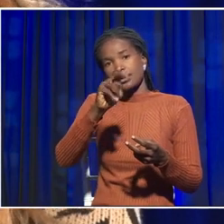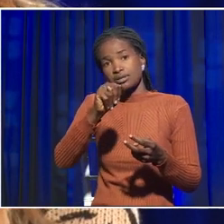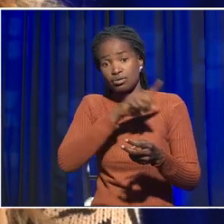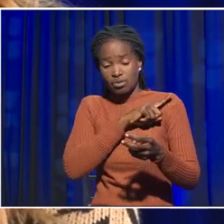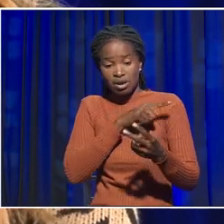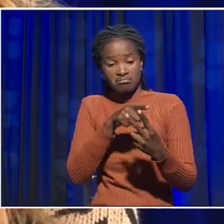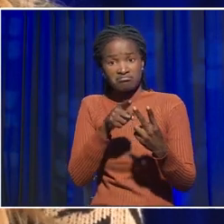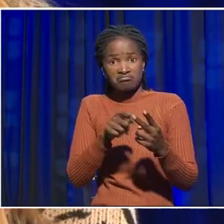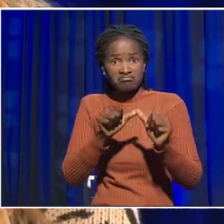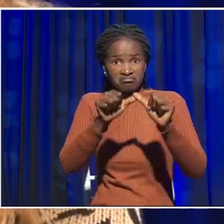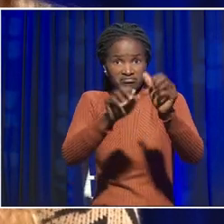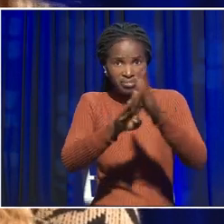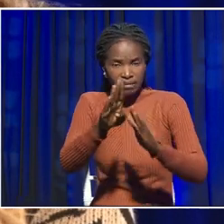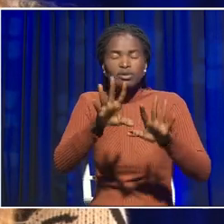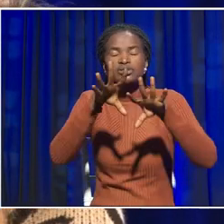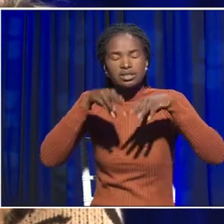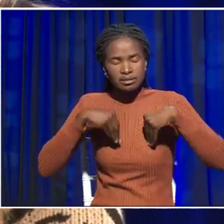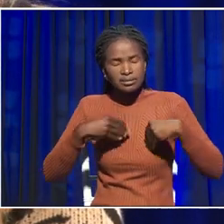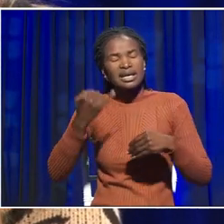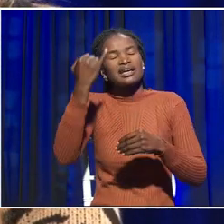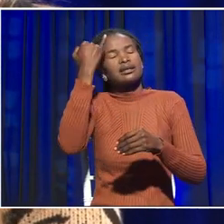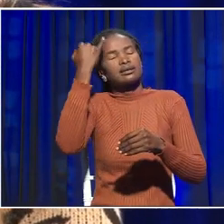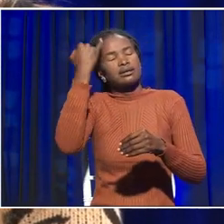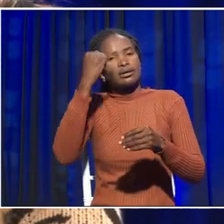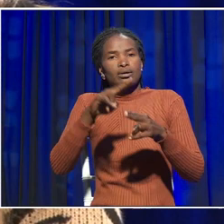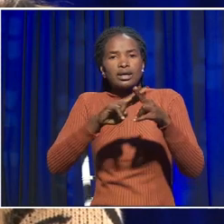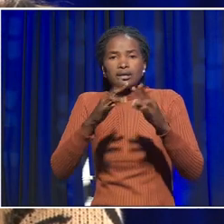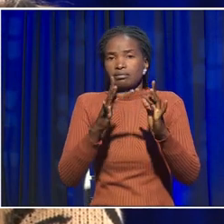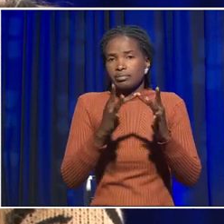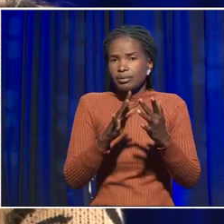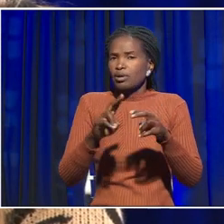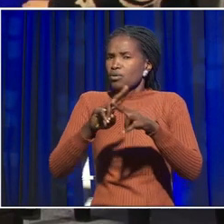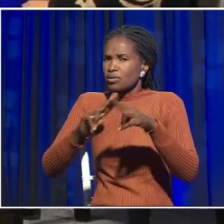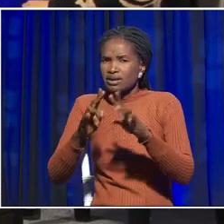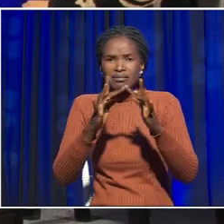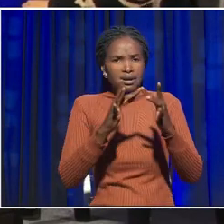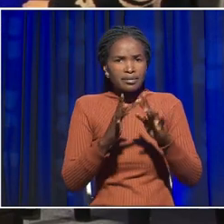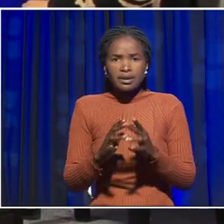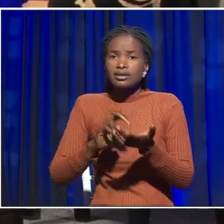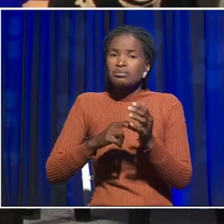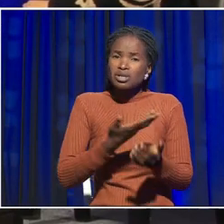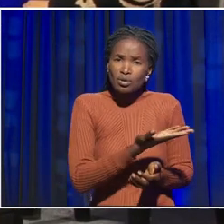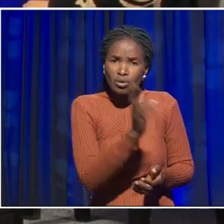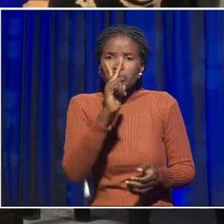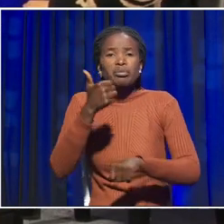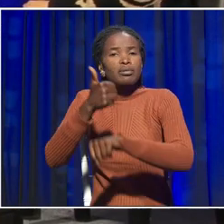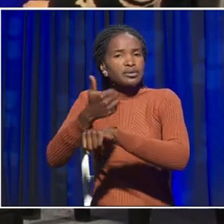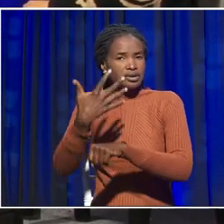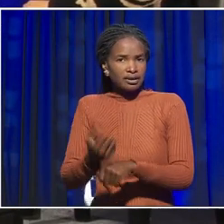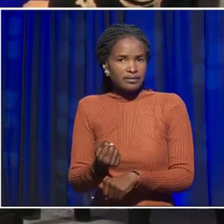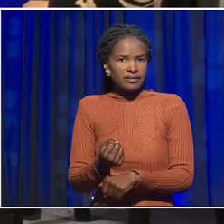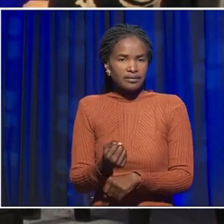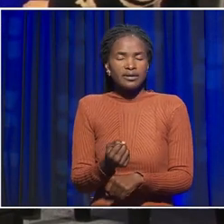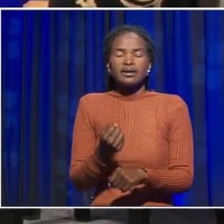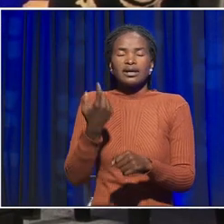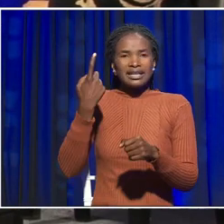innovation. That's this example that there's an opportunity for everyone. Yes. You know, and that's what's so interesting about